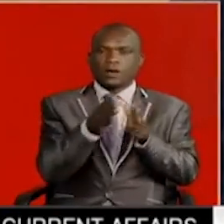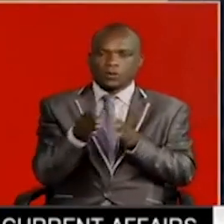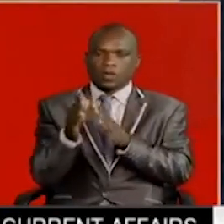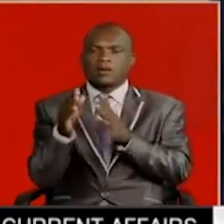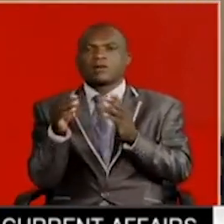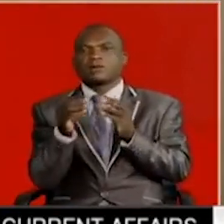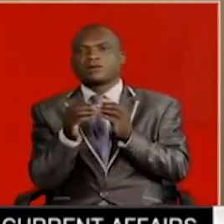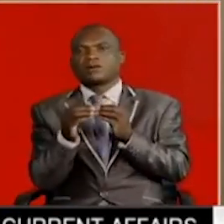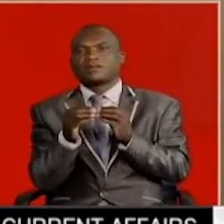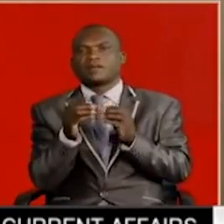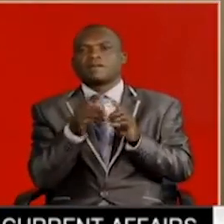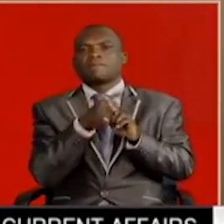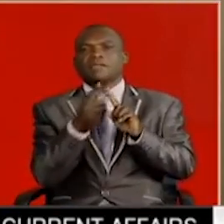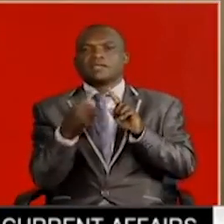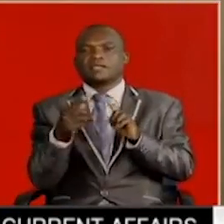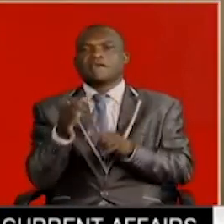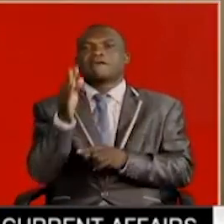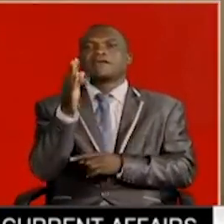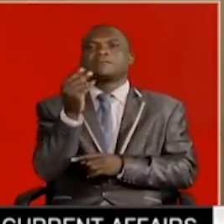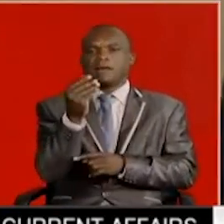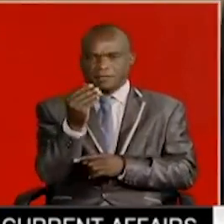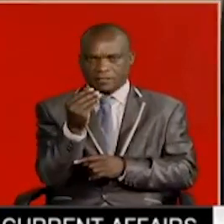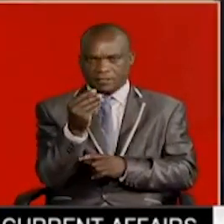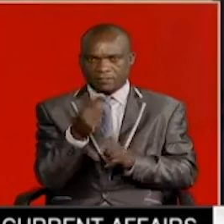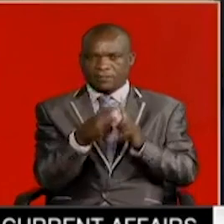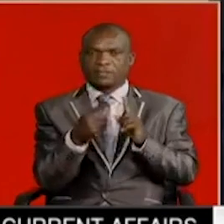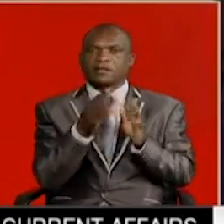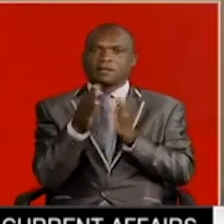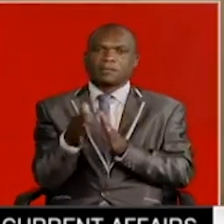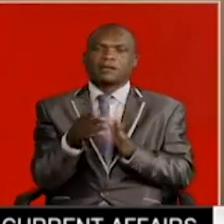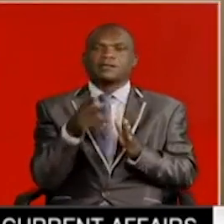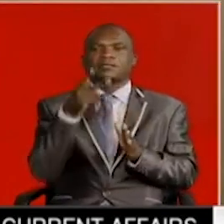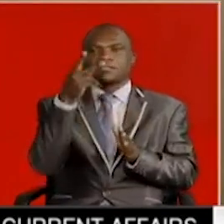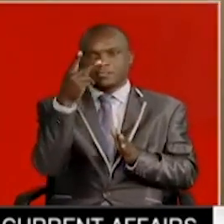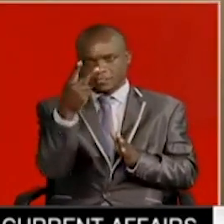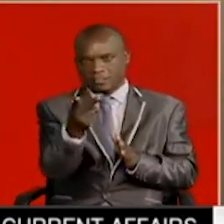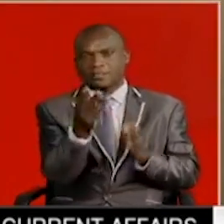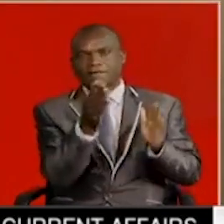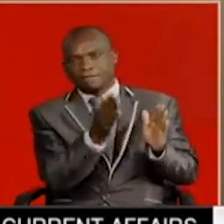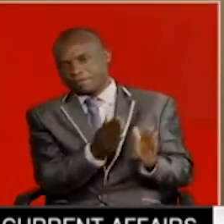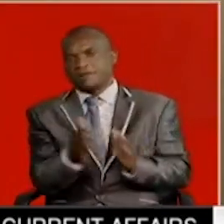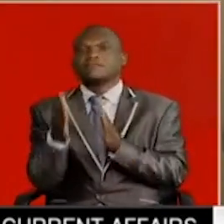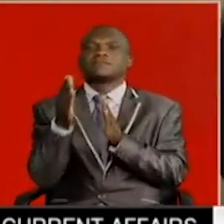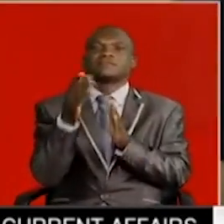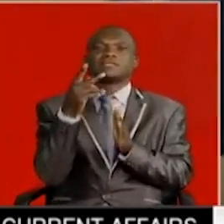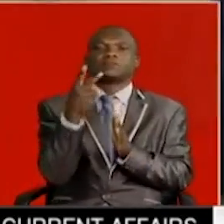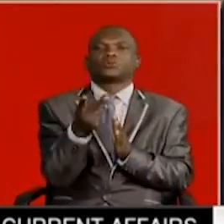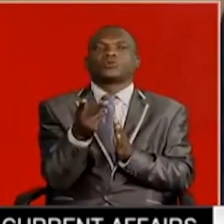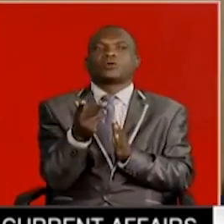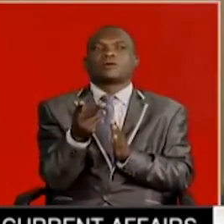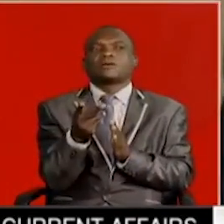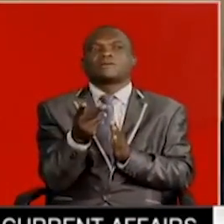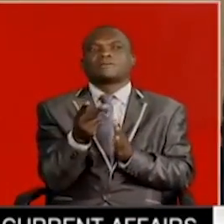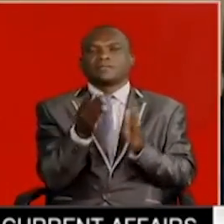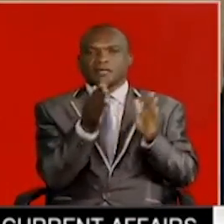the Minister of Finance for the next batches to come. We are looking at the